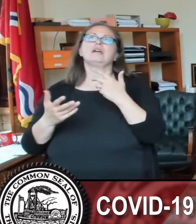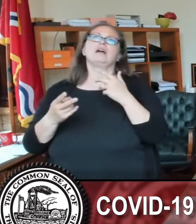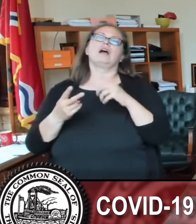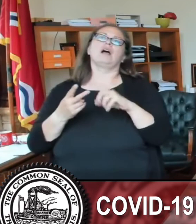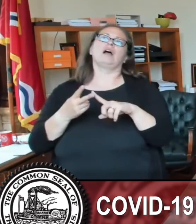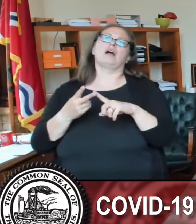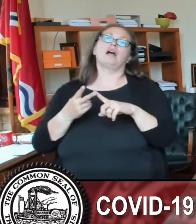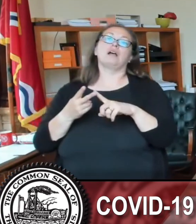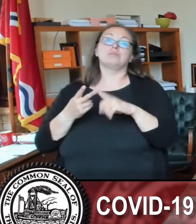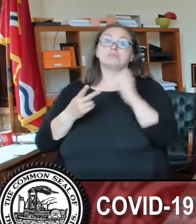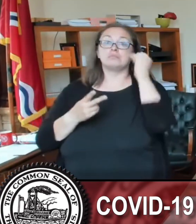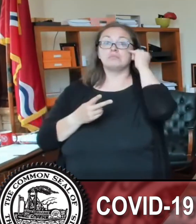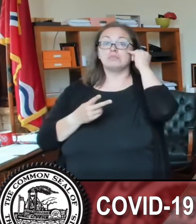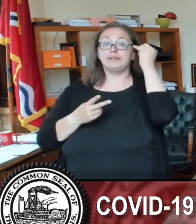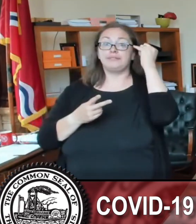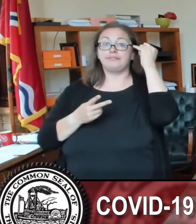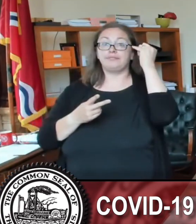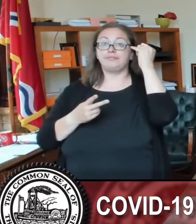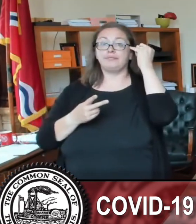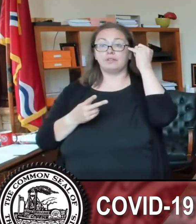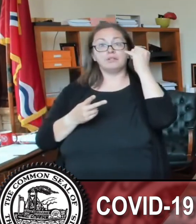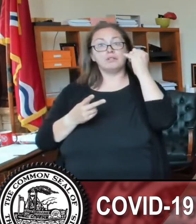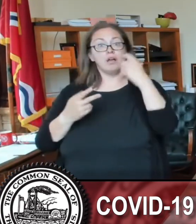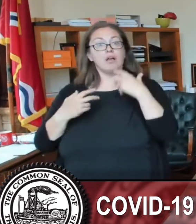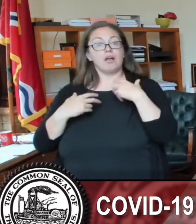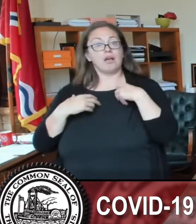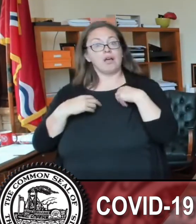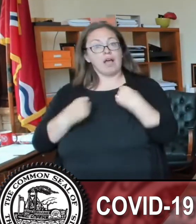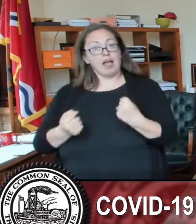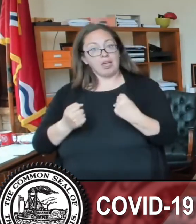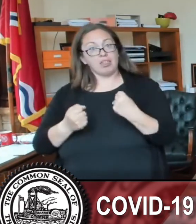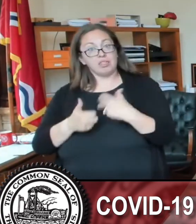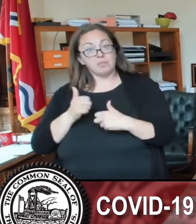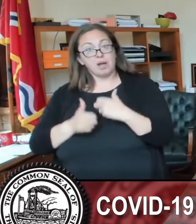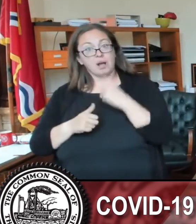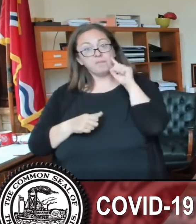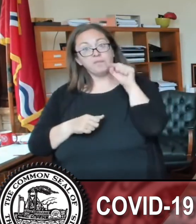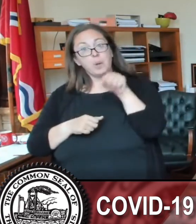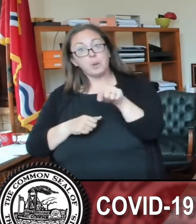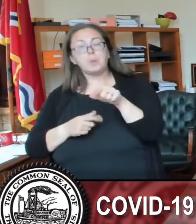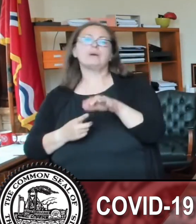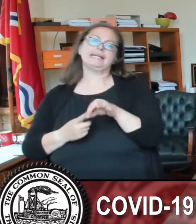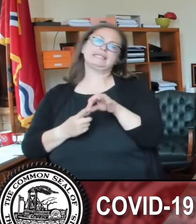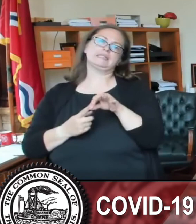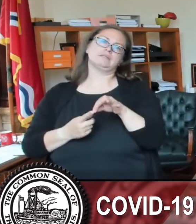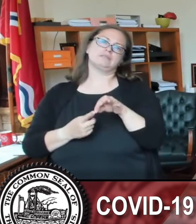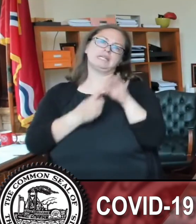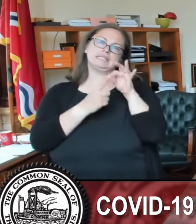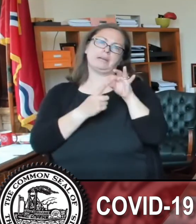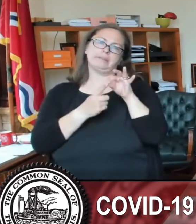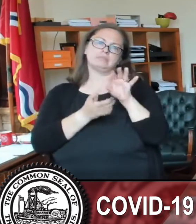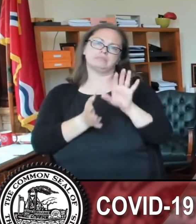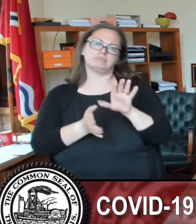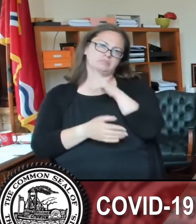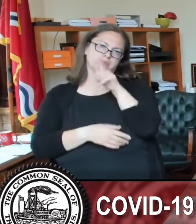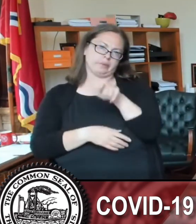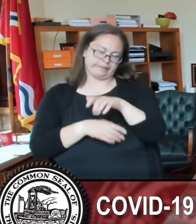If masks if it's a medical issue for you, you'll be exempted from it.